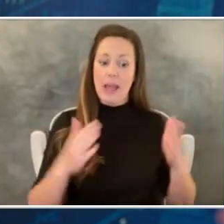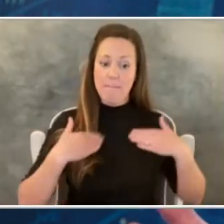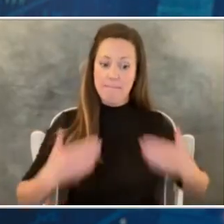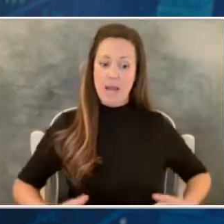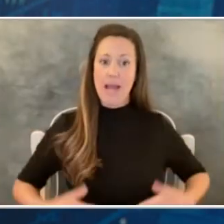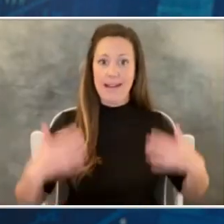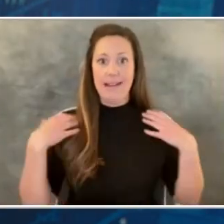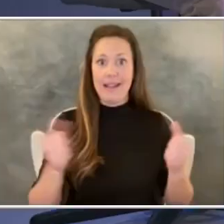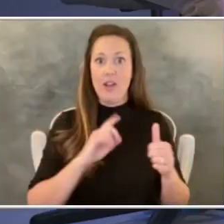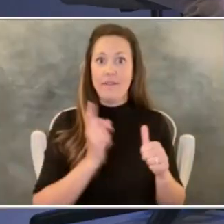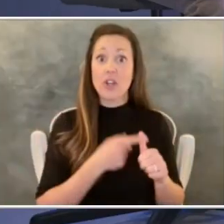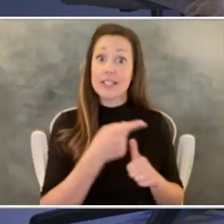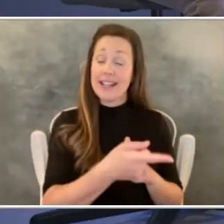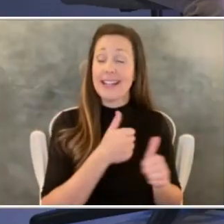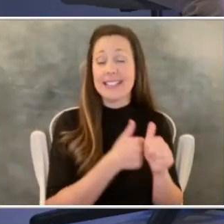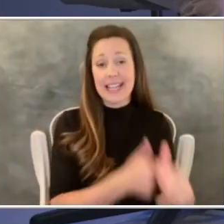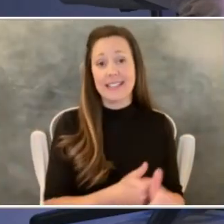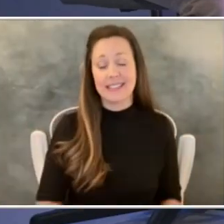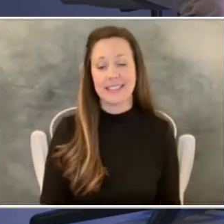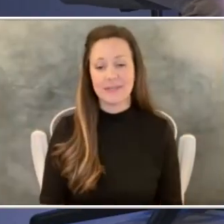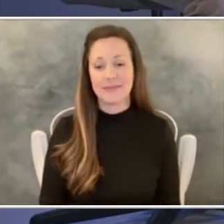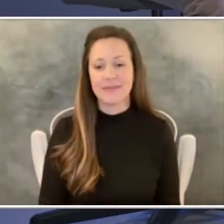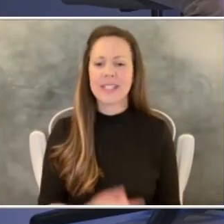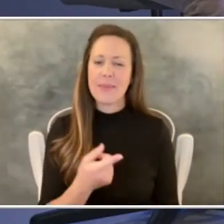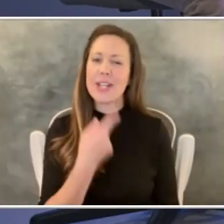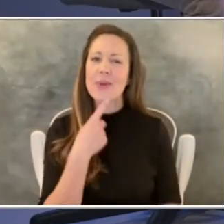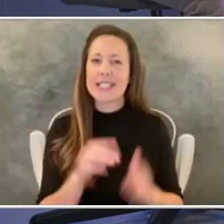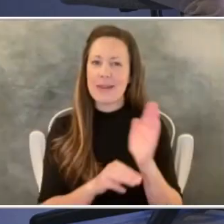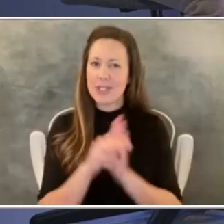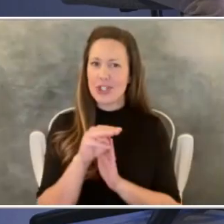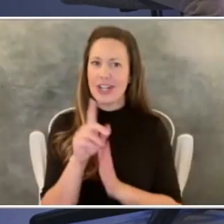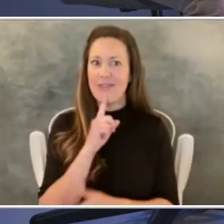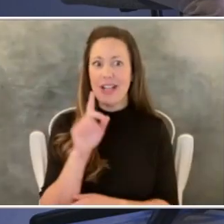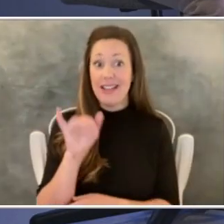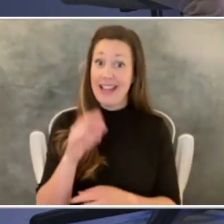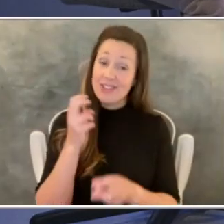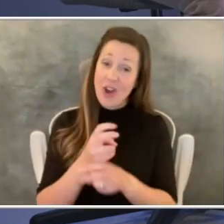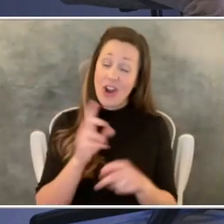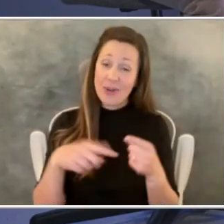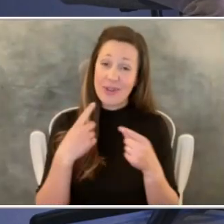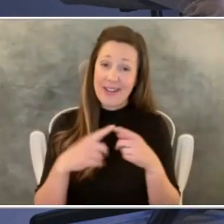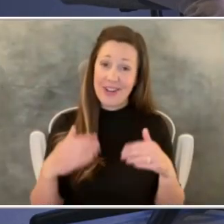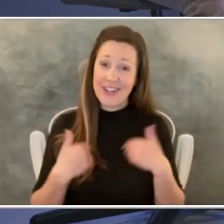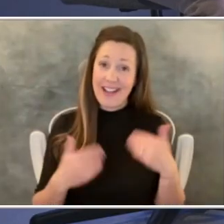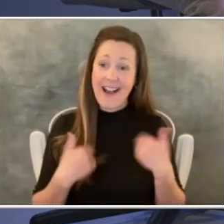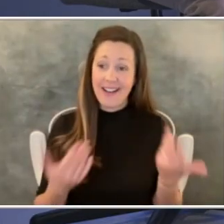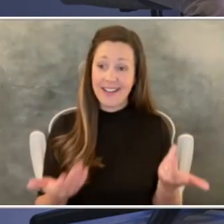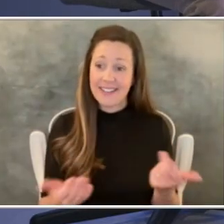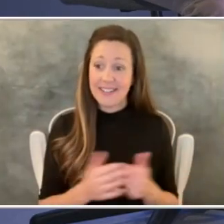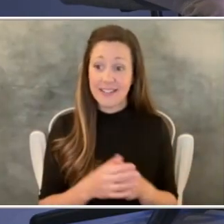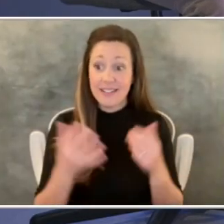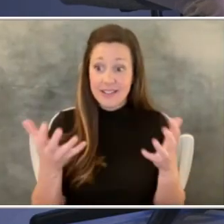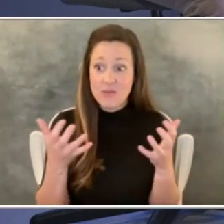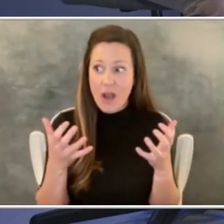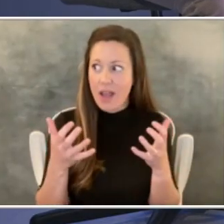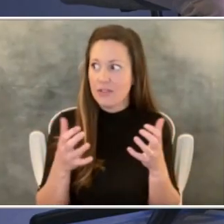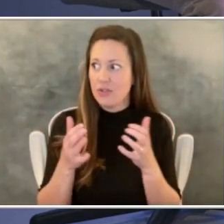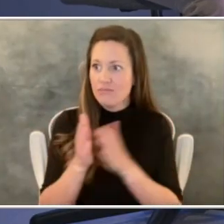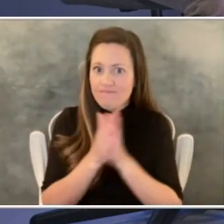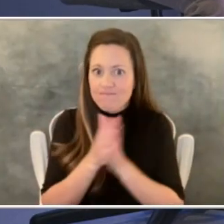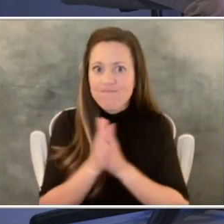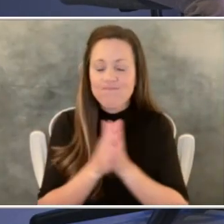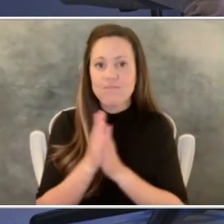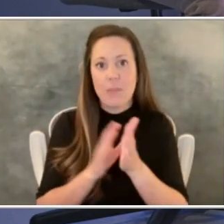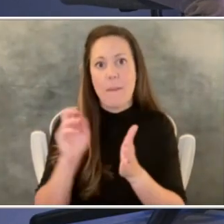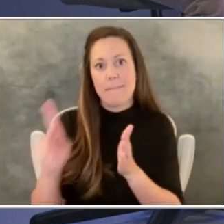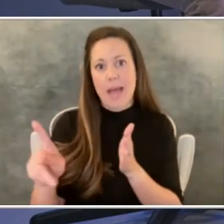he did that. You said the maturity too. I mean, that's hard to do when you're young and you're something to prove, and you just want to get back and